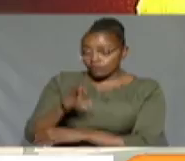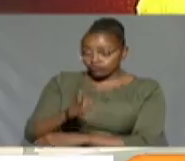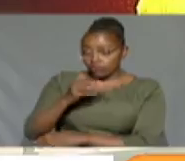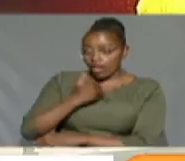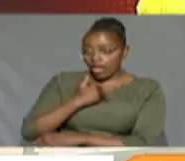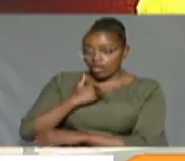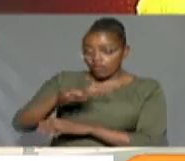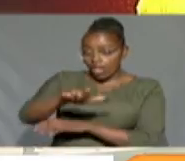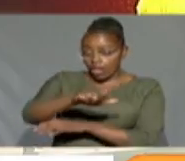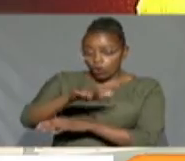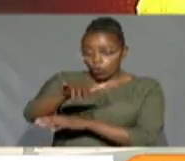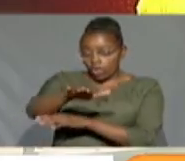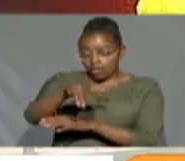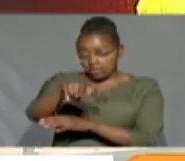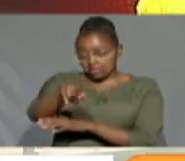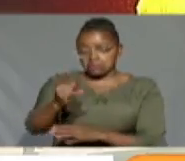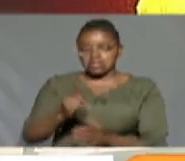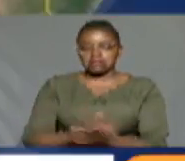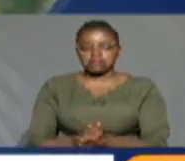the local areas.